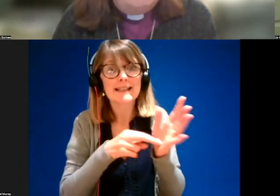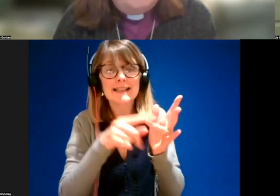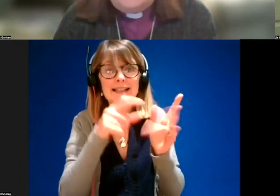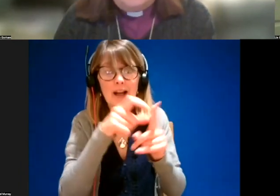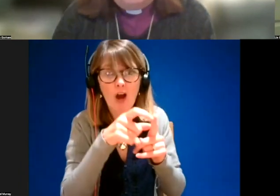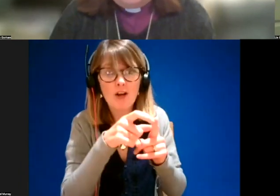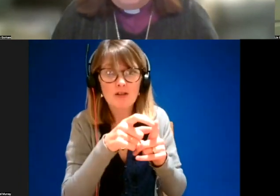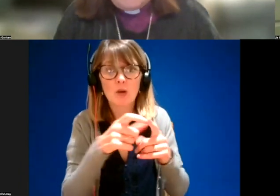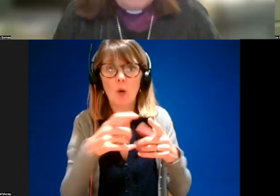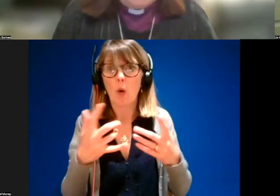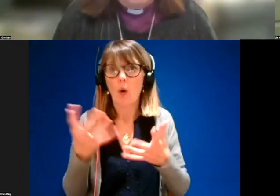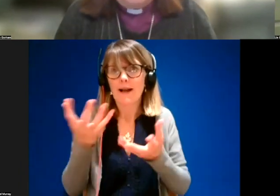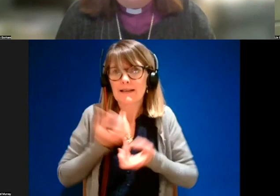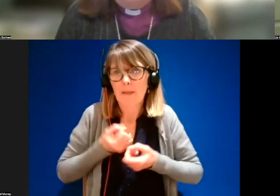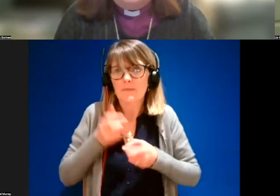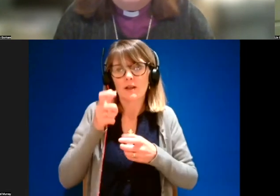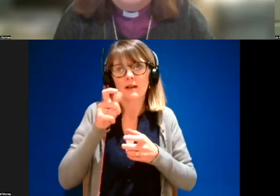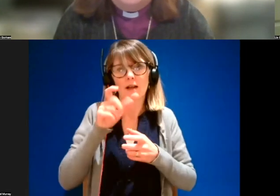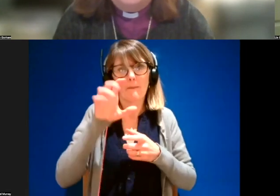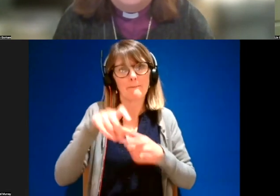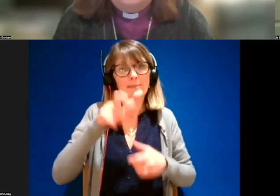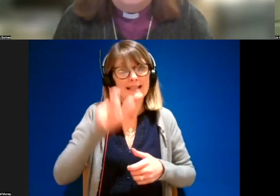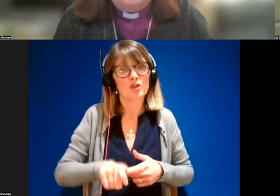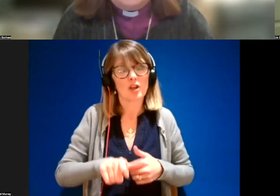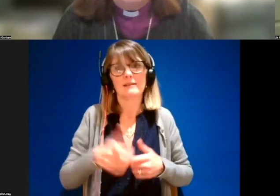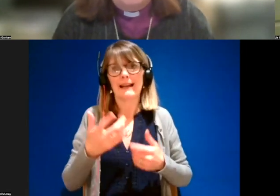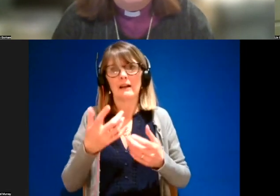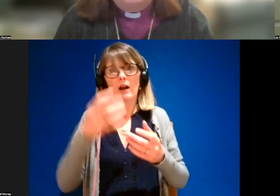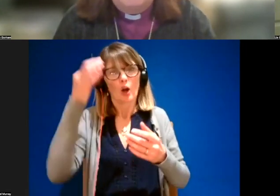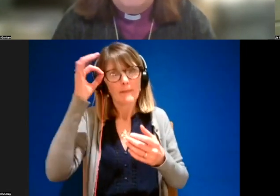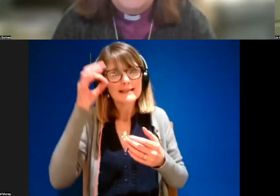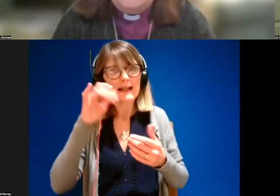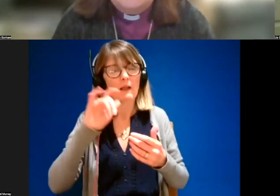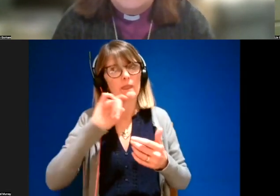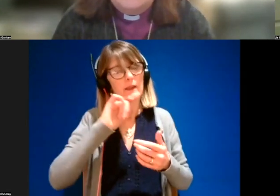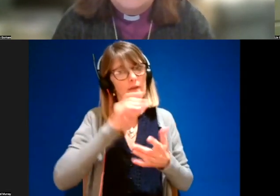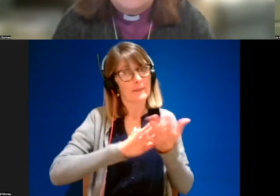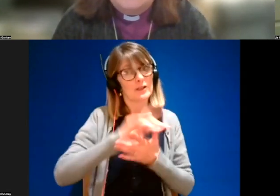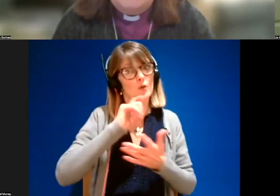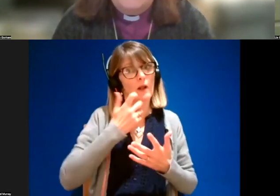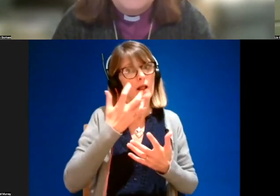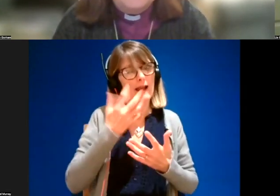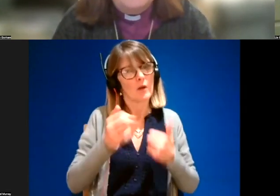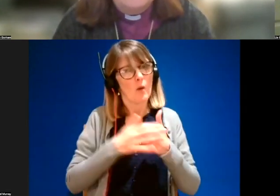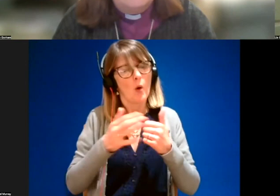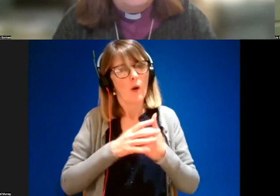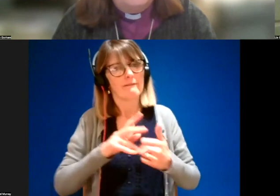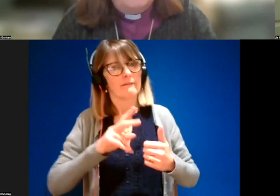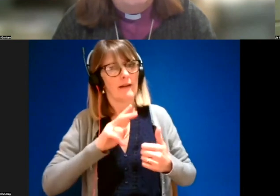a position on a committee or something of which you know, you're going to have a bit more of a voice and a kind of a hook